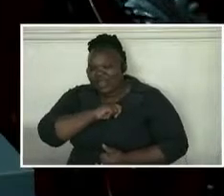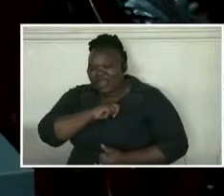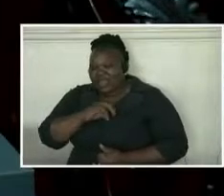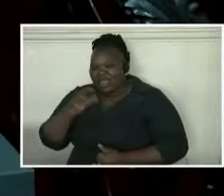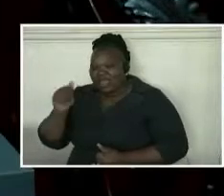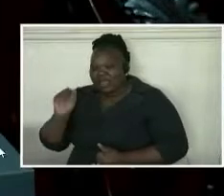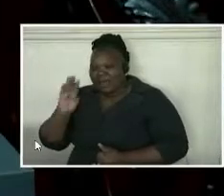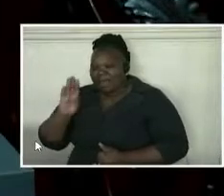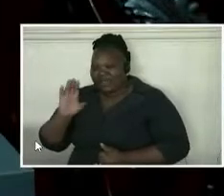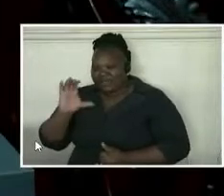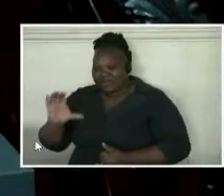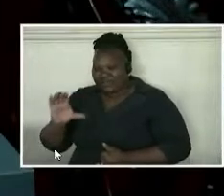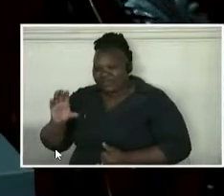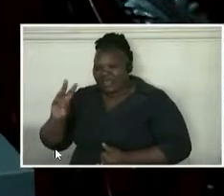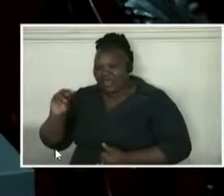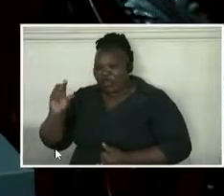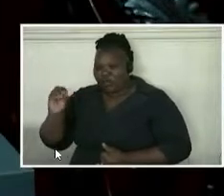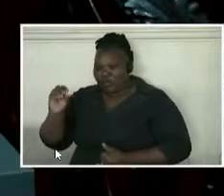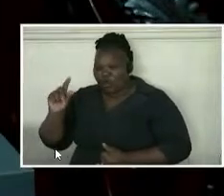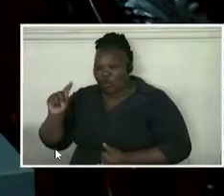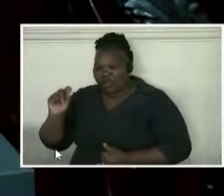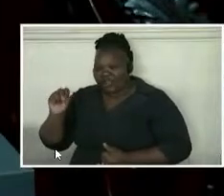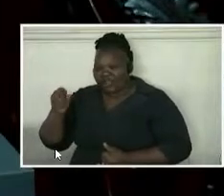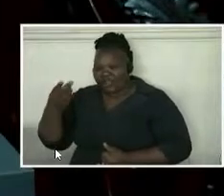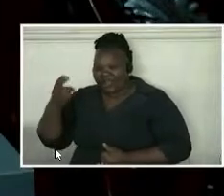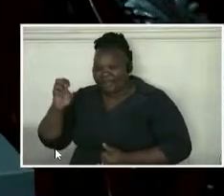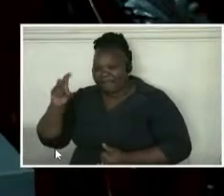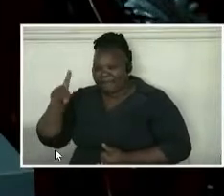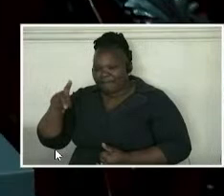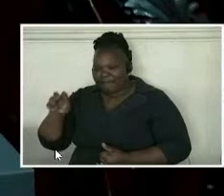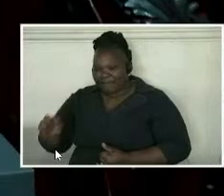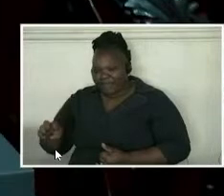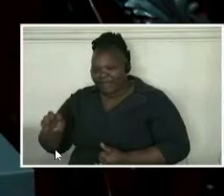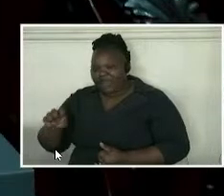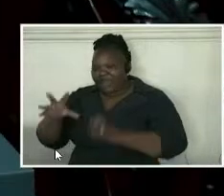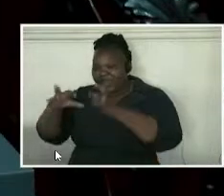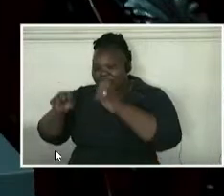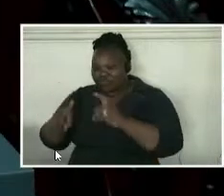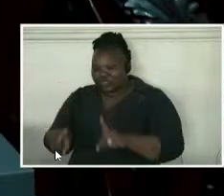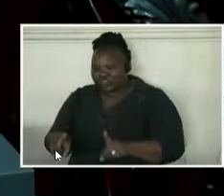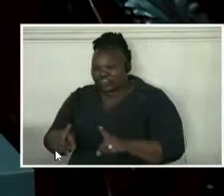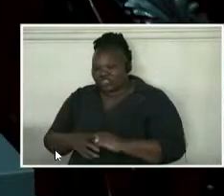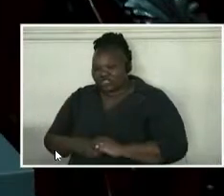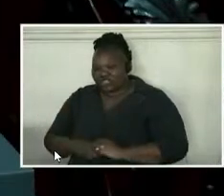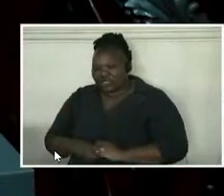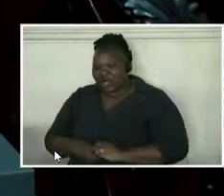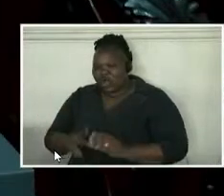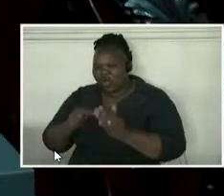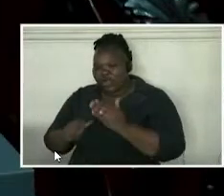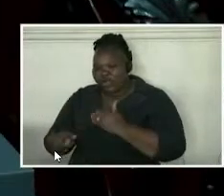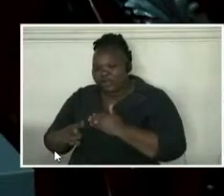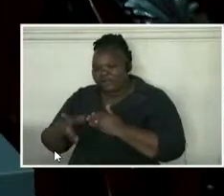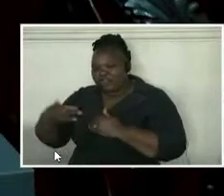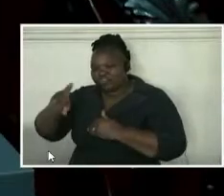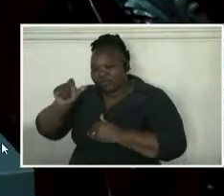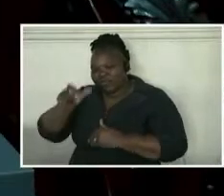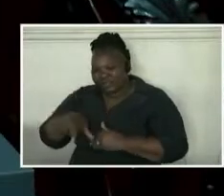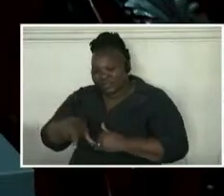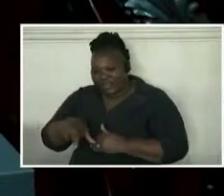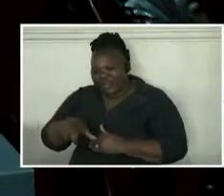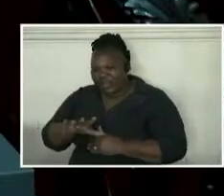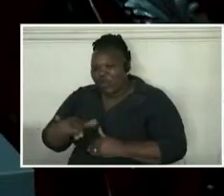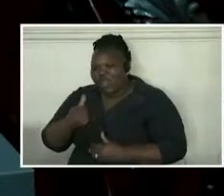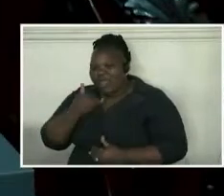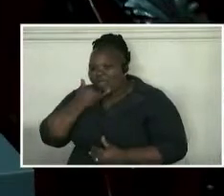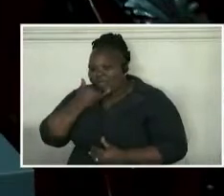apc multiplayer and southern african society for cooperative education honorable chairperson we are